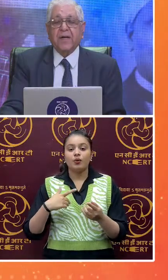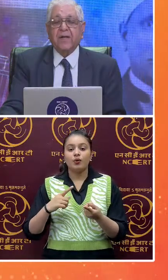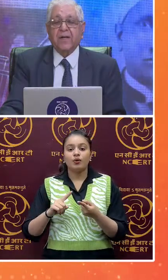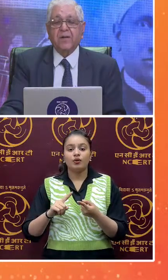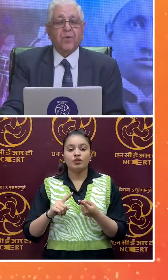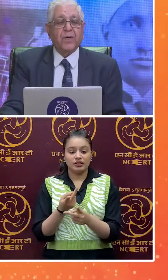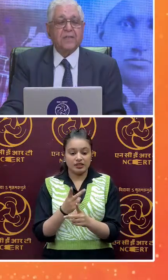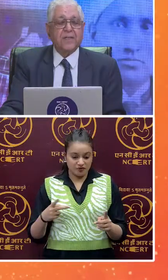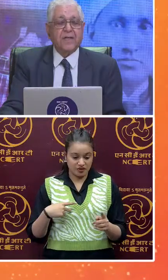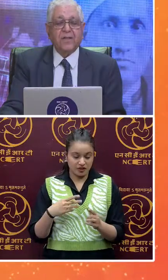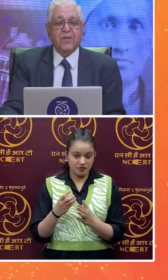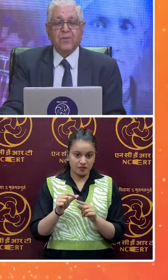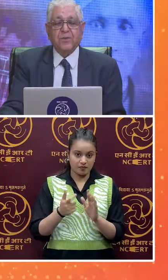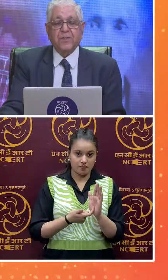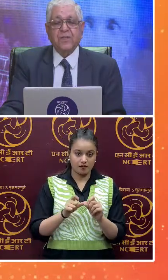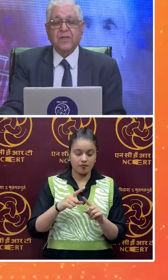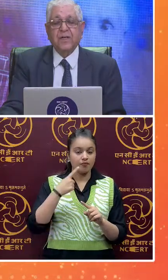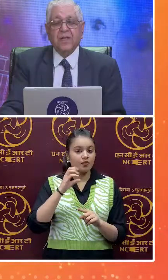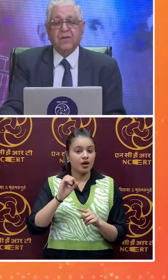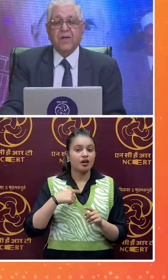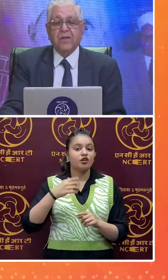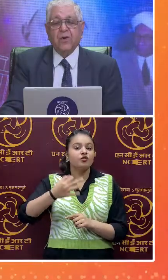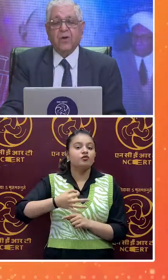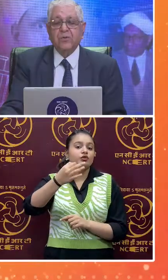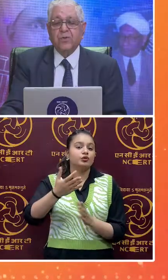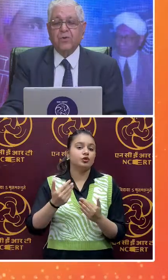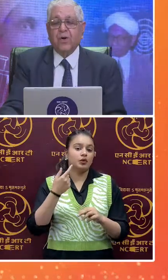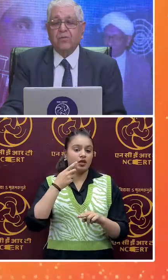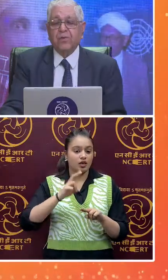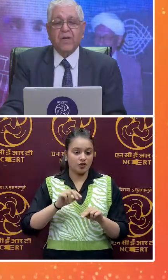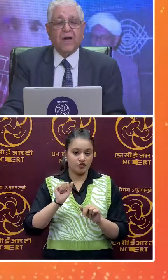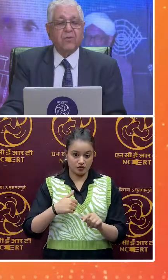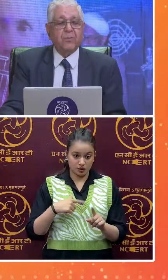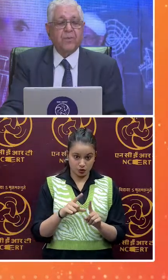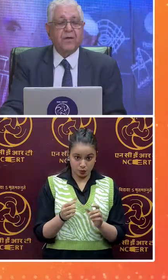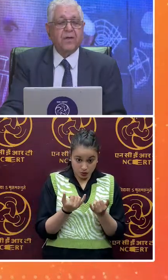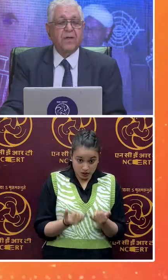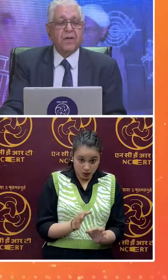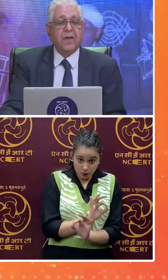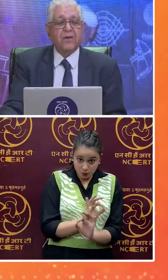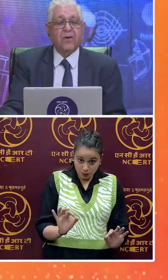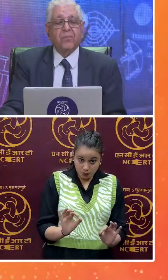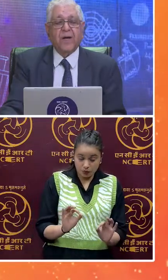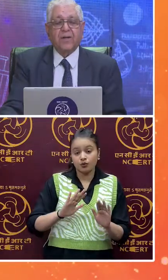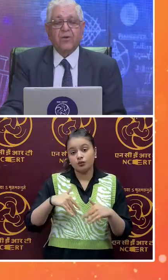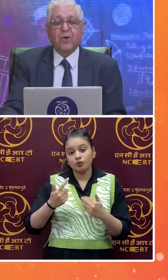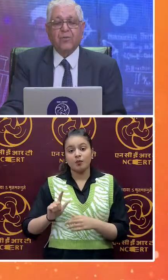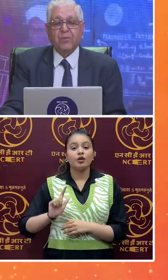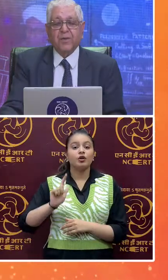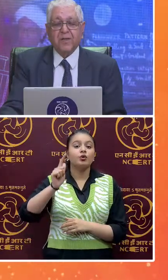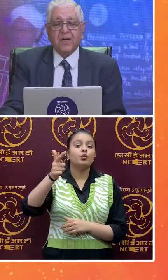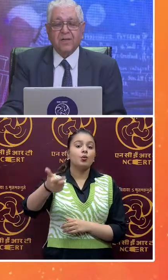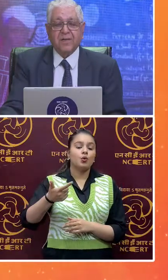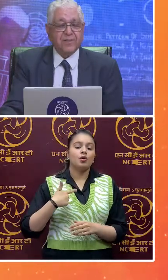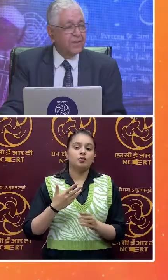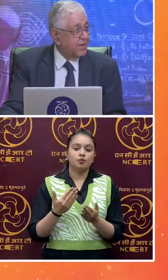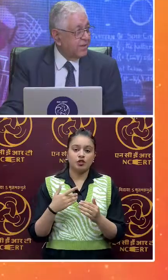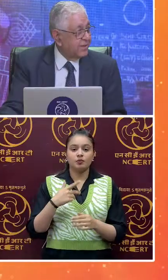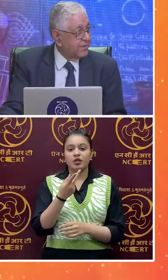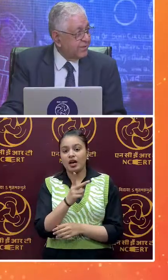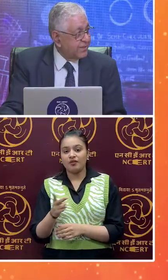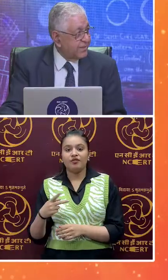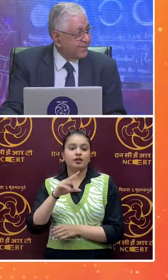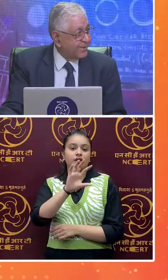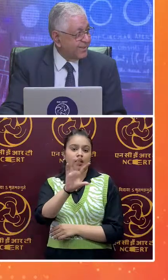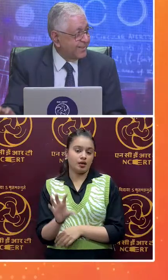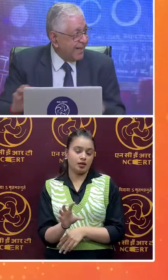great practical importance in the near future. If we do not do so now, we will have to depend later on buying know-how from other countries.